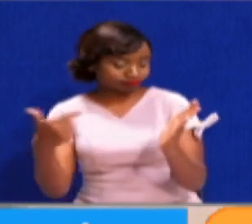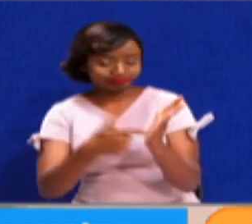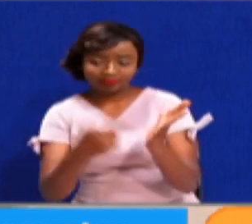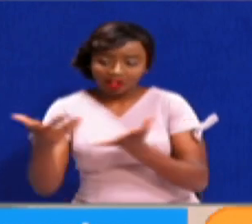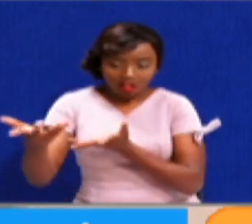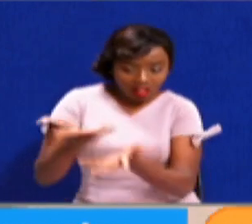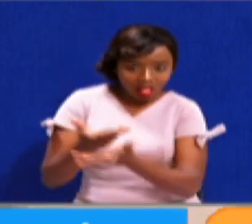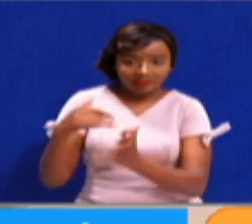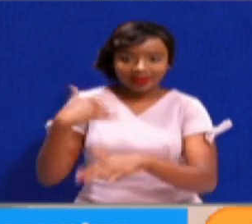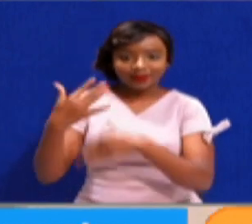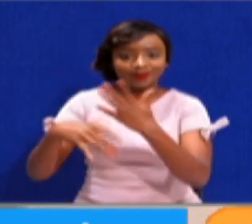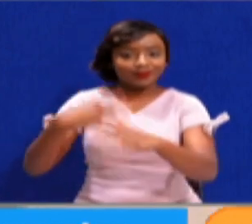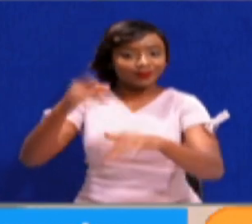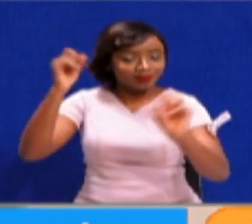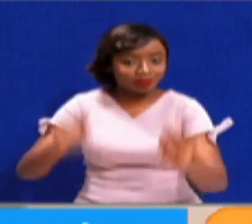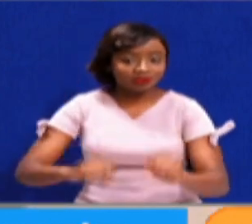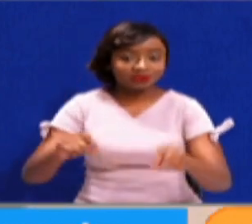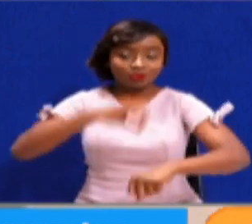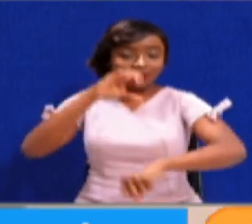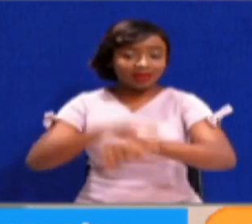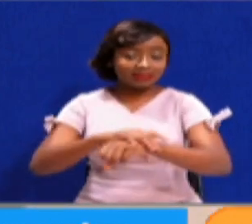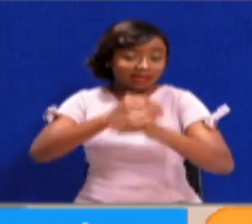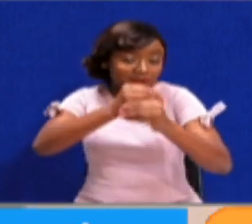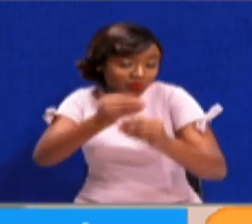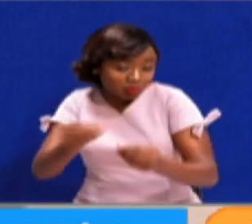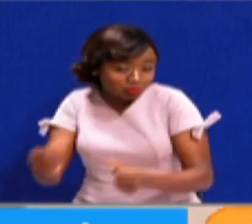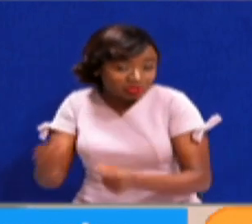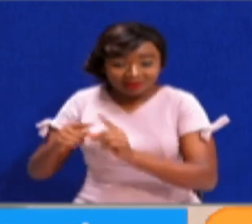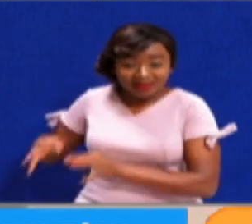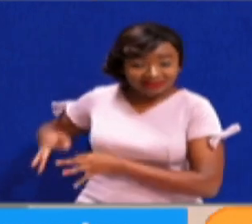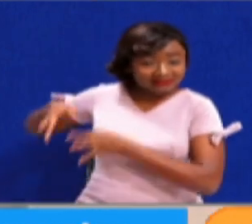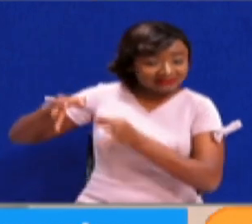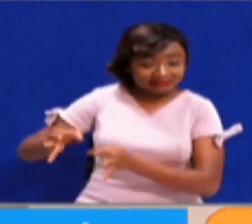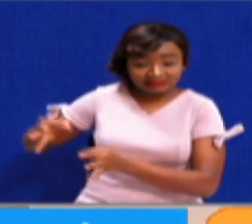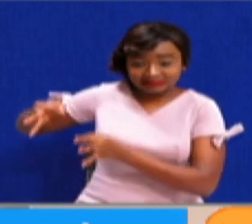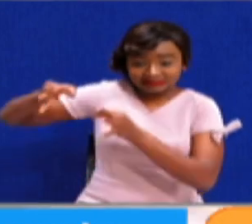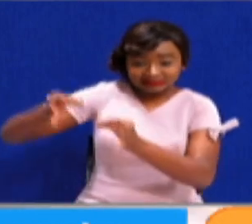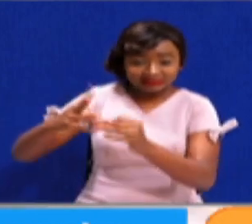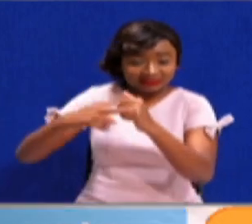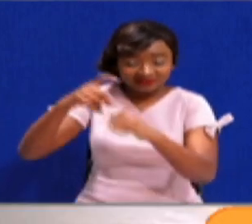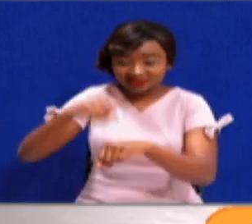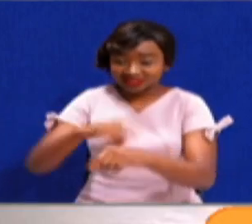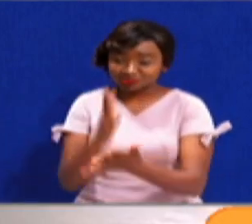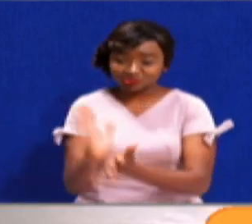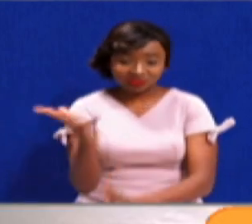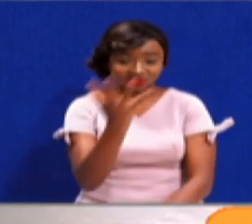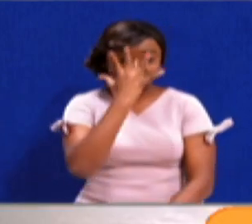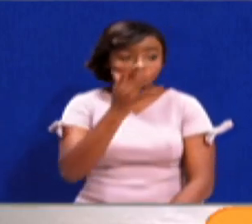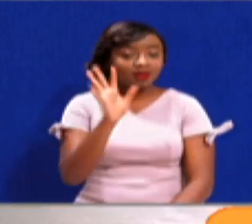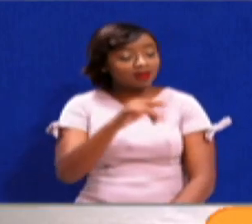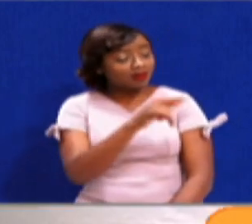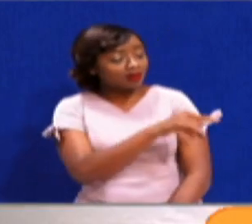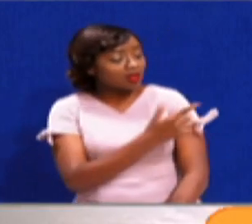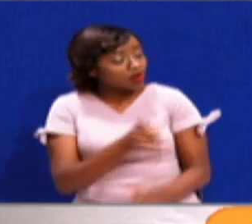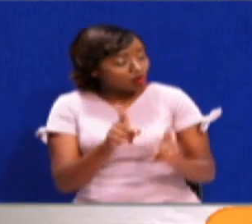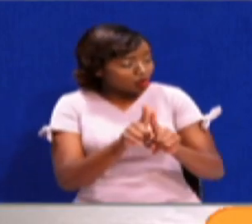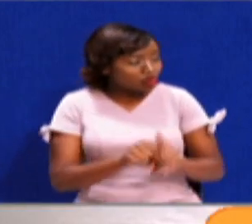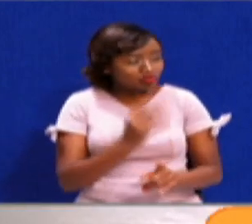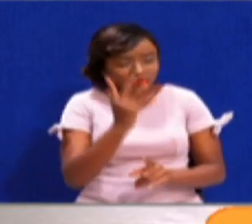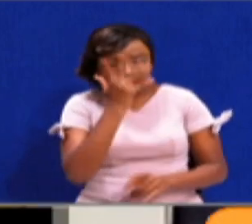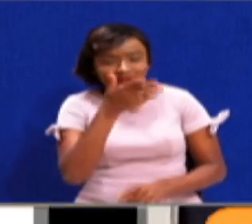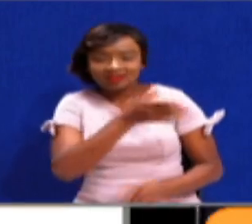of the day, something comes. I mean, seven times? Yeah, that is embarrassing. Can I add, Francis, it's equally embarrassing, or perhaps more so,